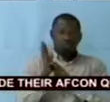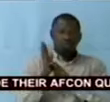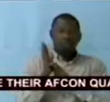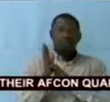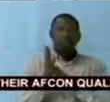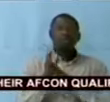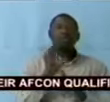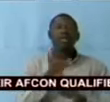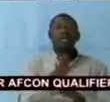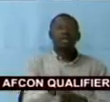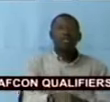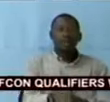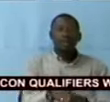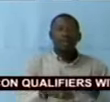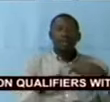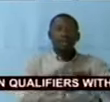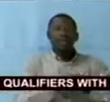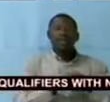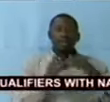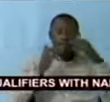just like the decrees,